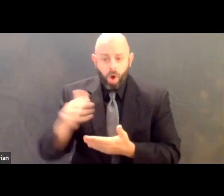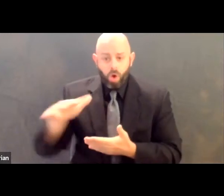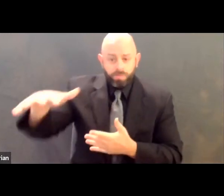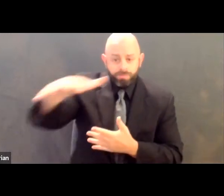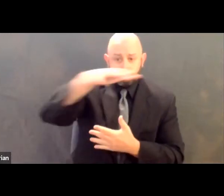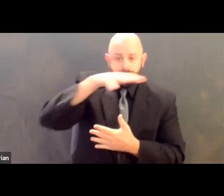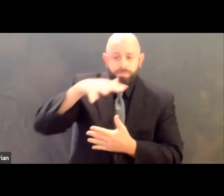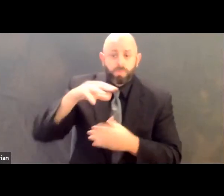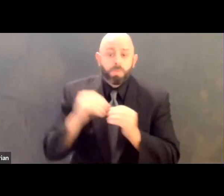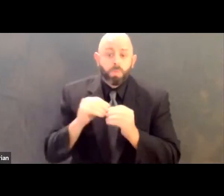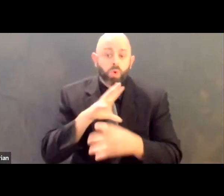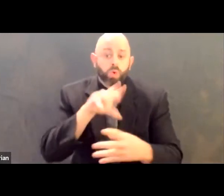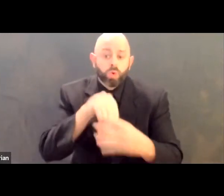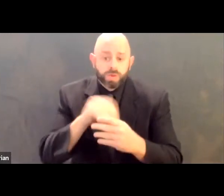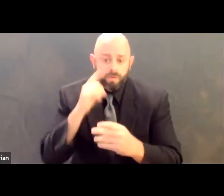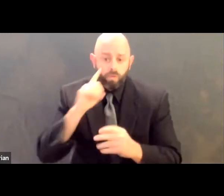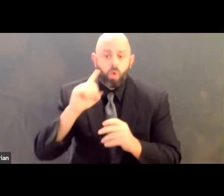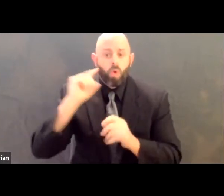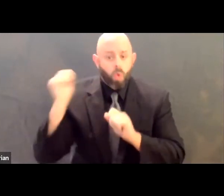with disabilities.